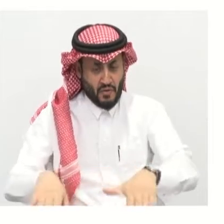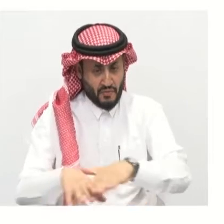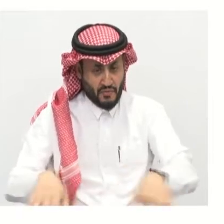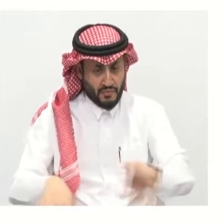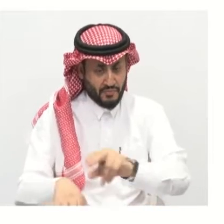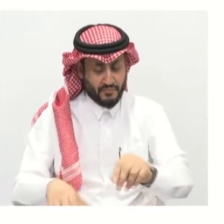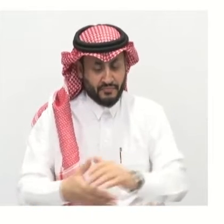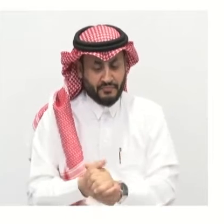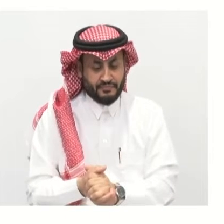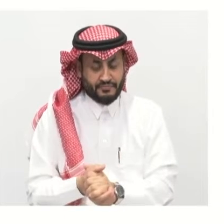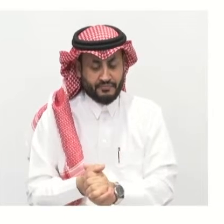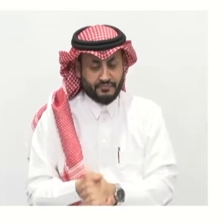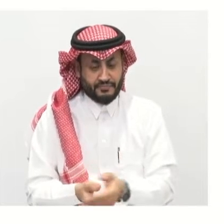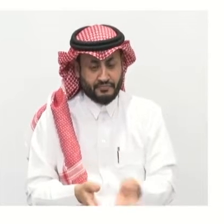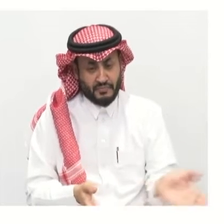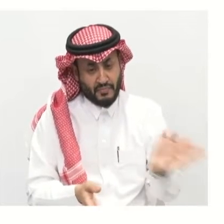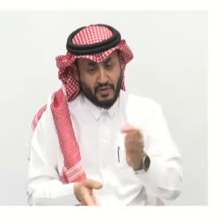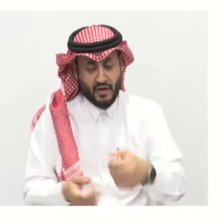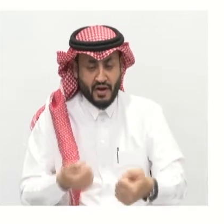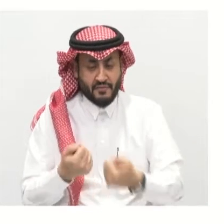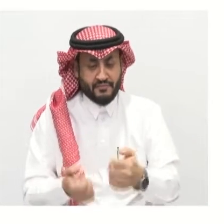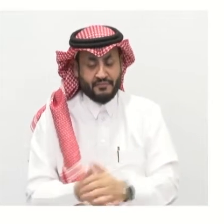too. Let's play.